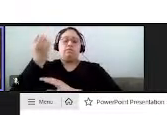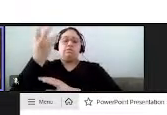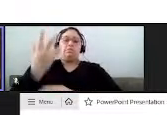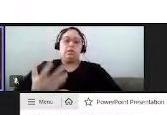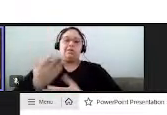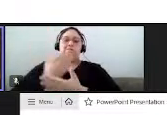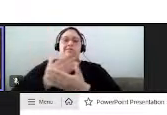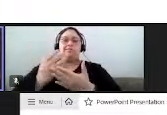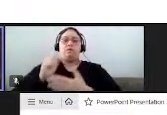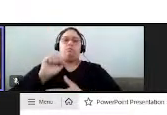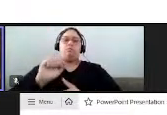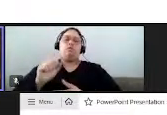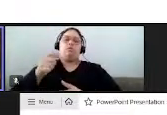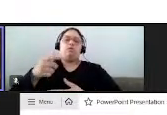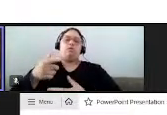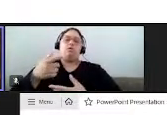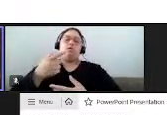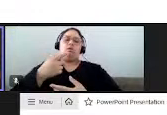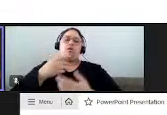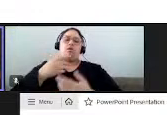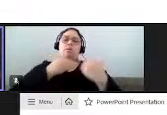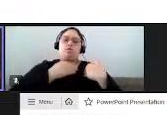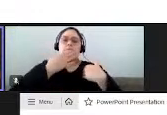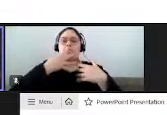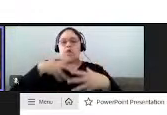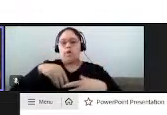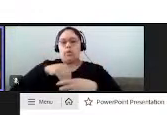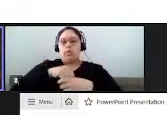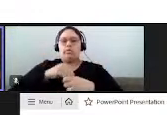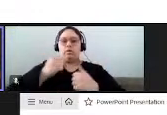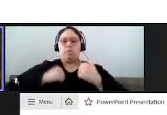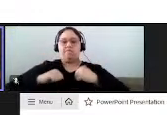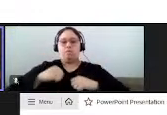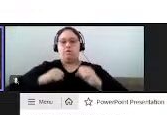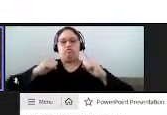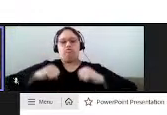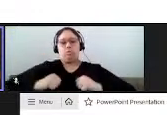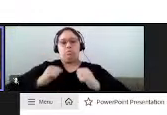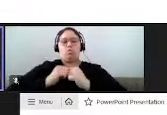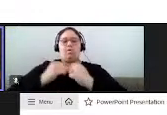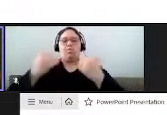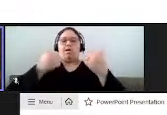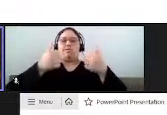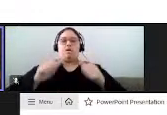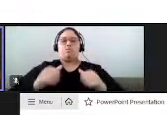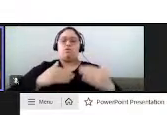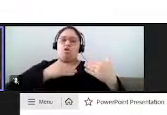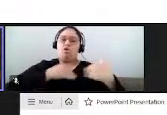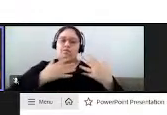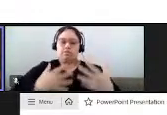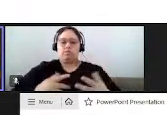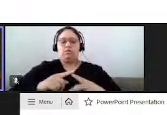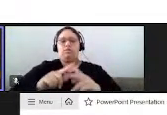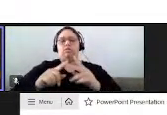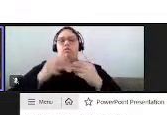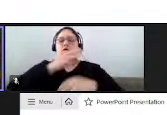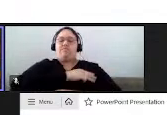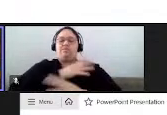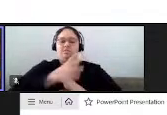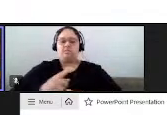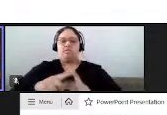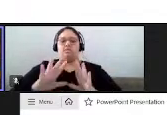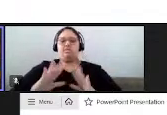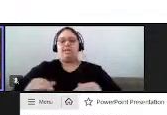those obligations would have included conclusion of a performance agreement with the accounting officer, tabling of the